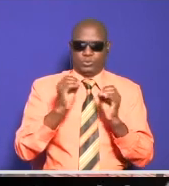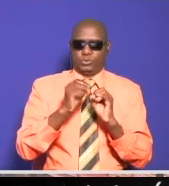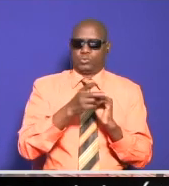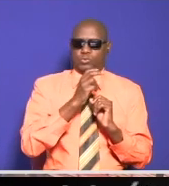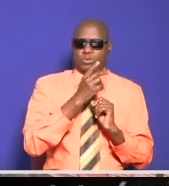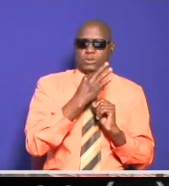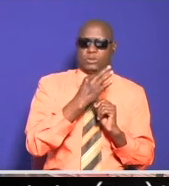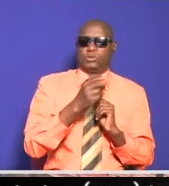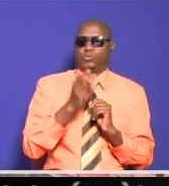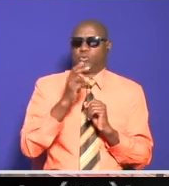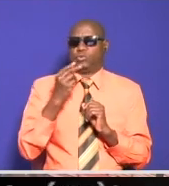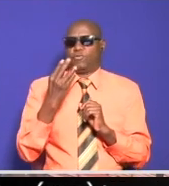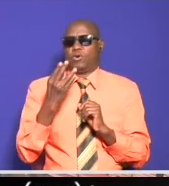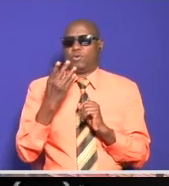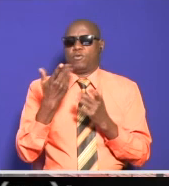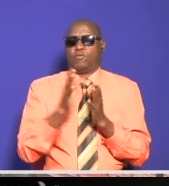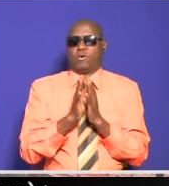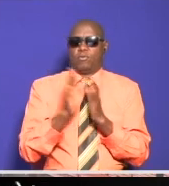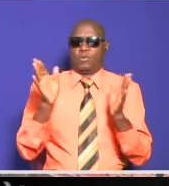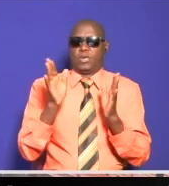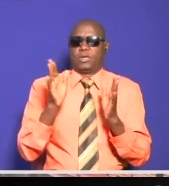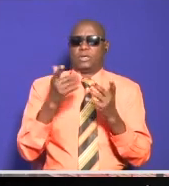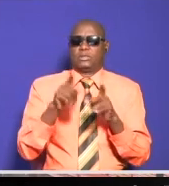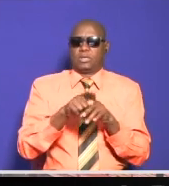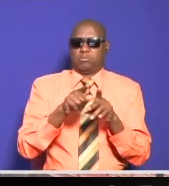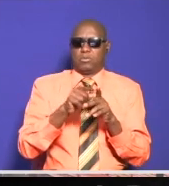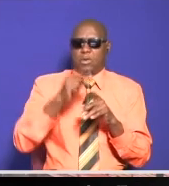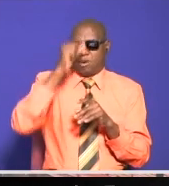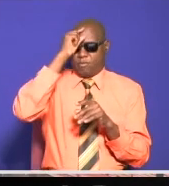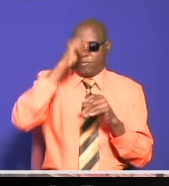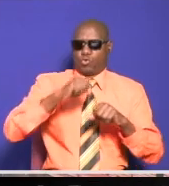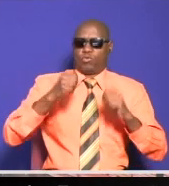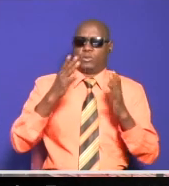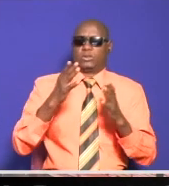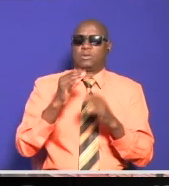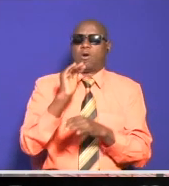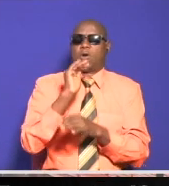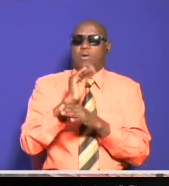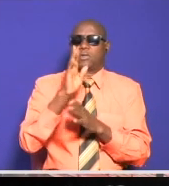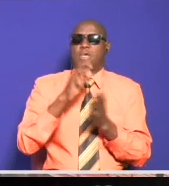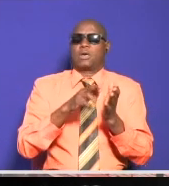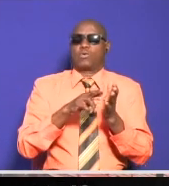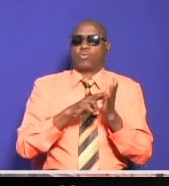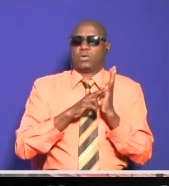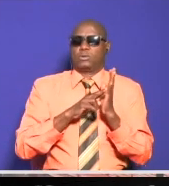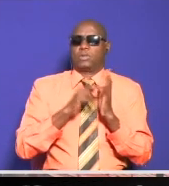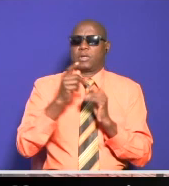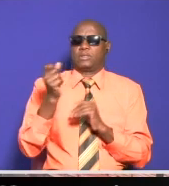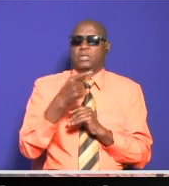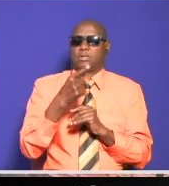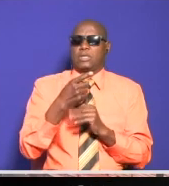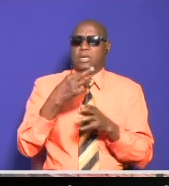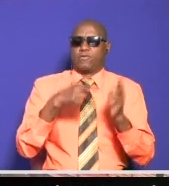2023-2024 salary increment for public and state officers following their request that their salaries should not be